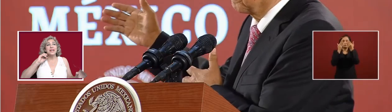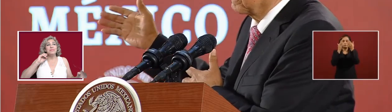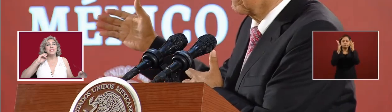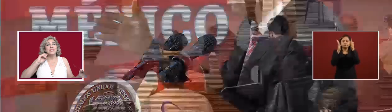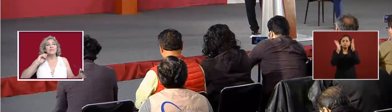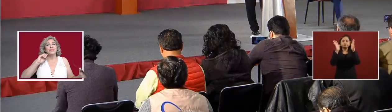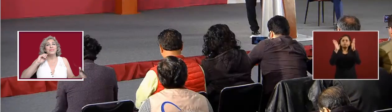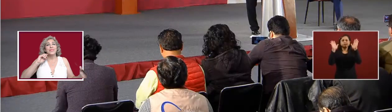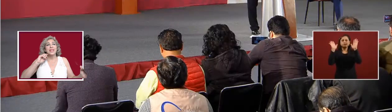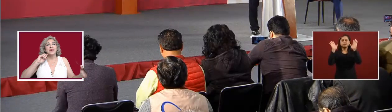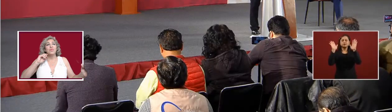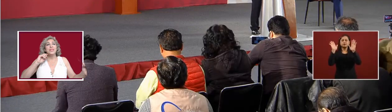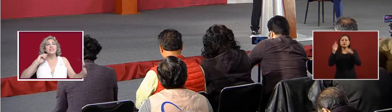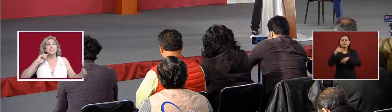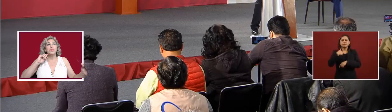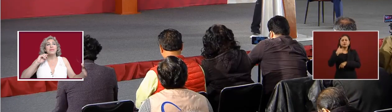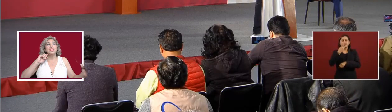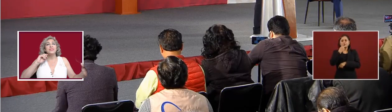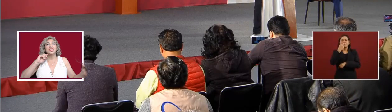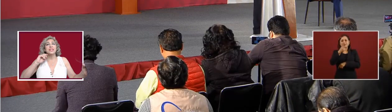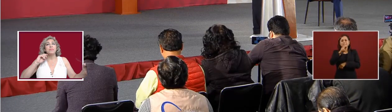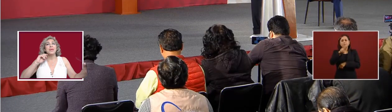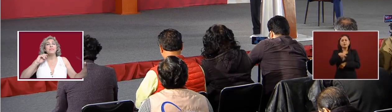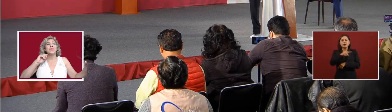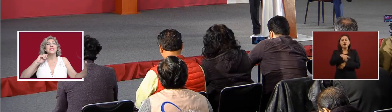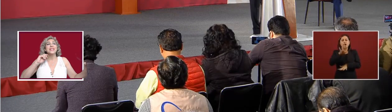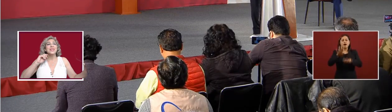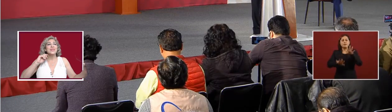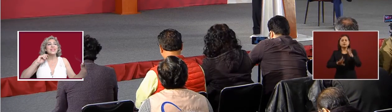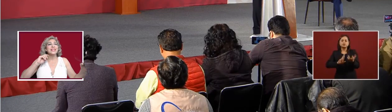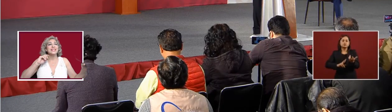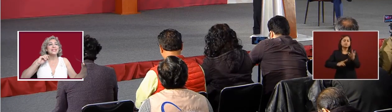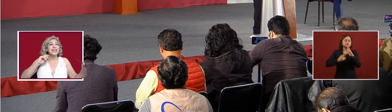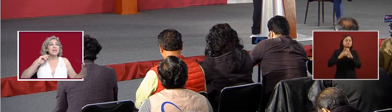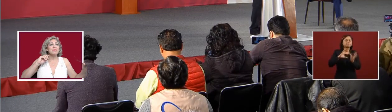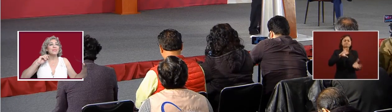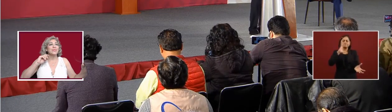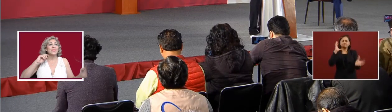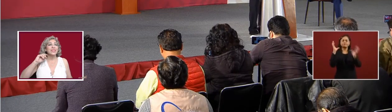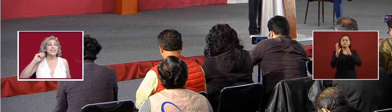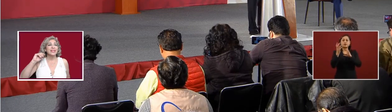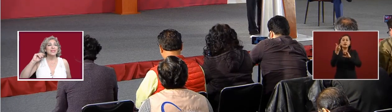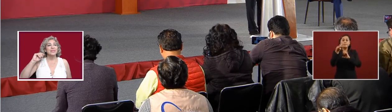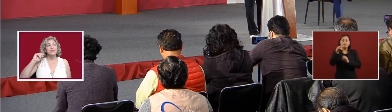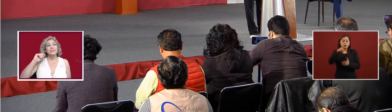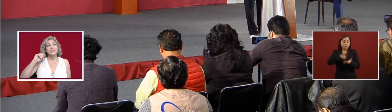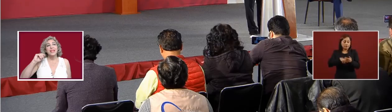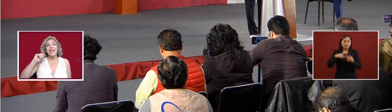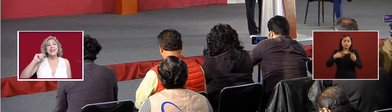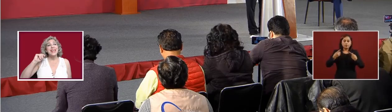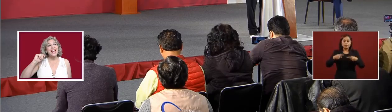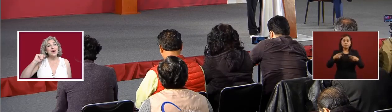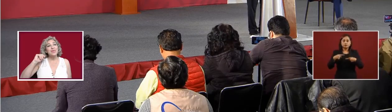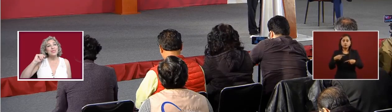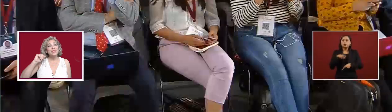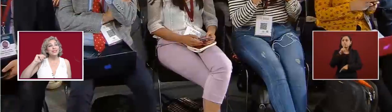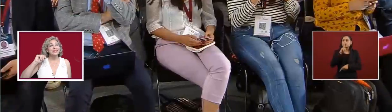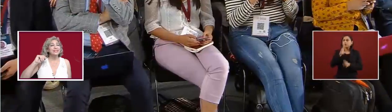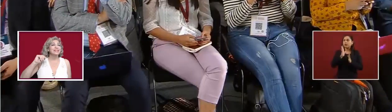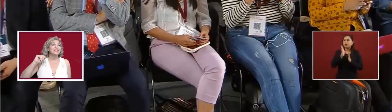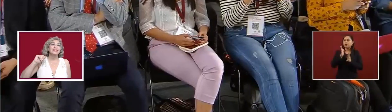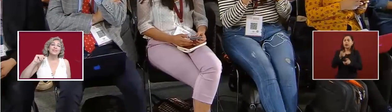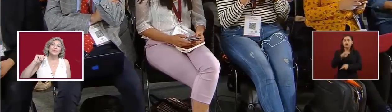sometimes when there's a revolution the people continue to think the same and now